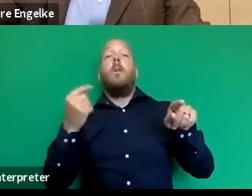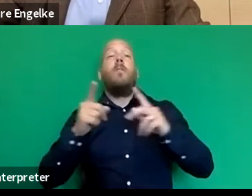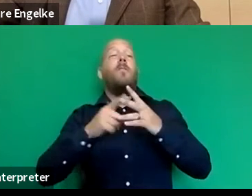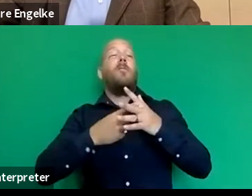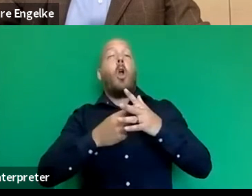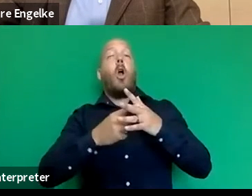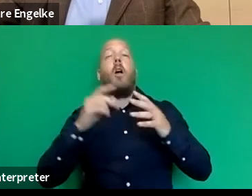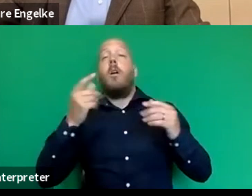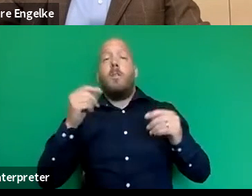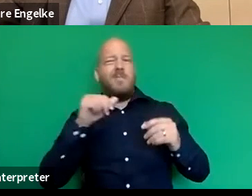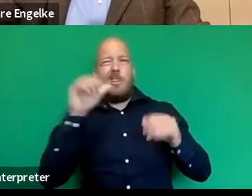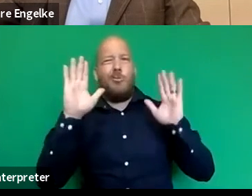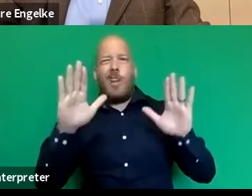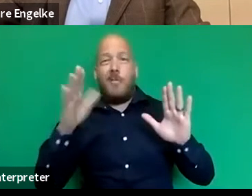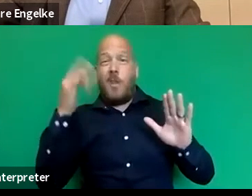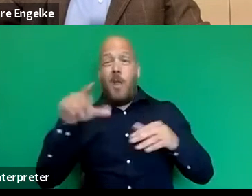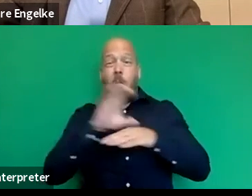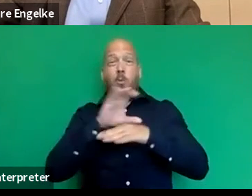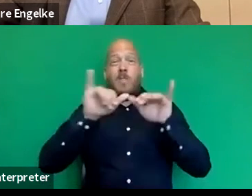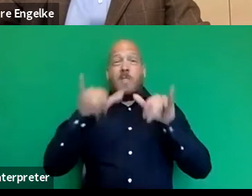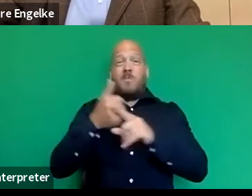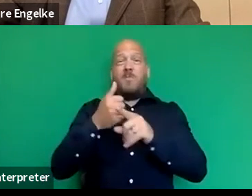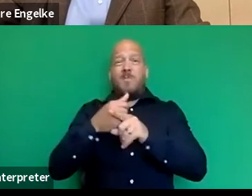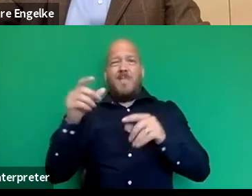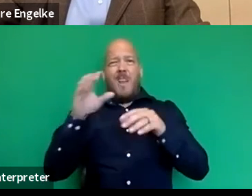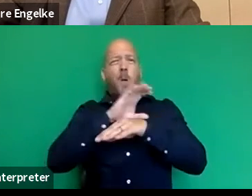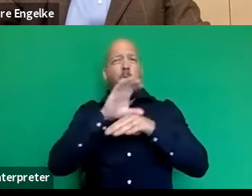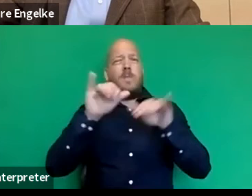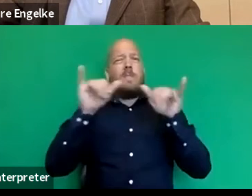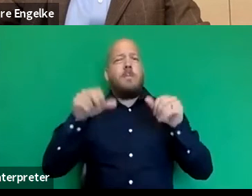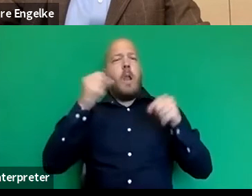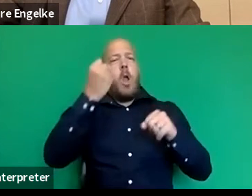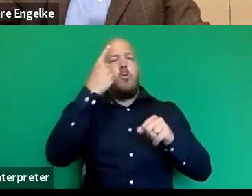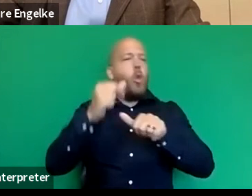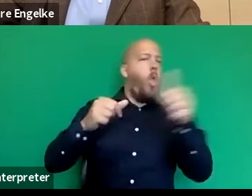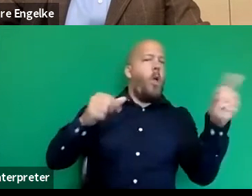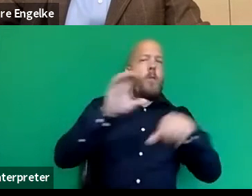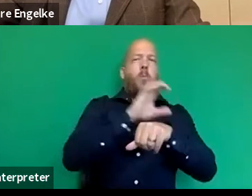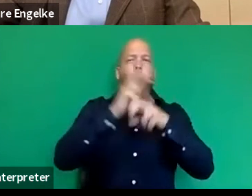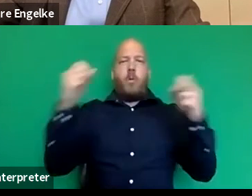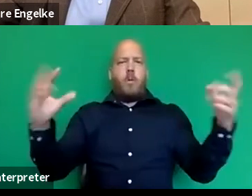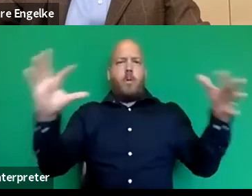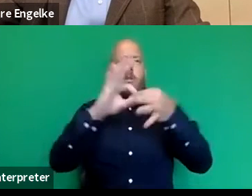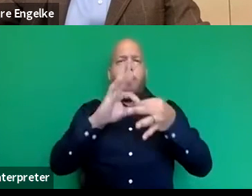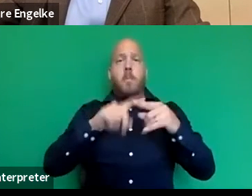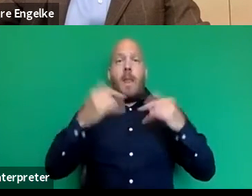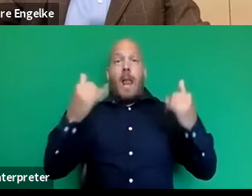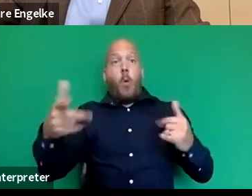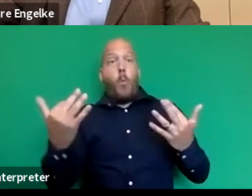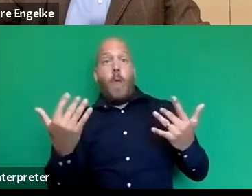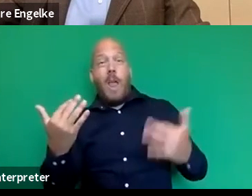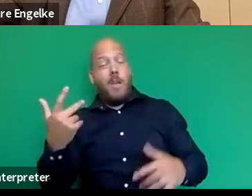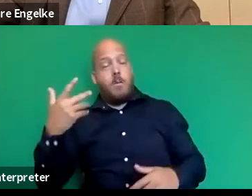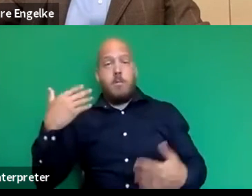understand computers. And after a significant hold, he was transferred to a representative who, for one reason or another's